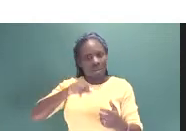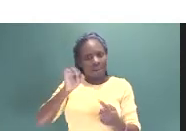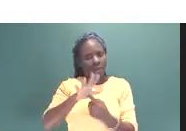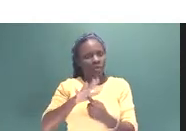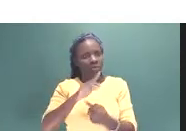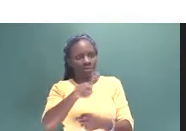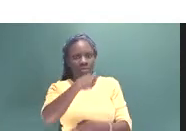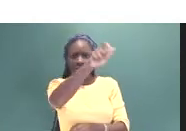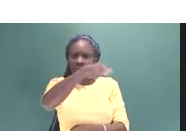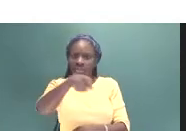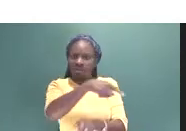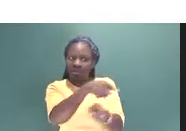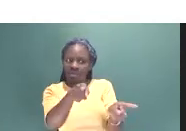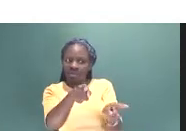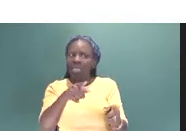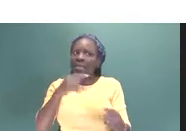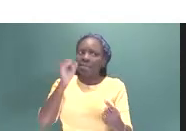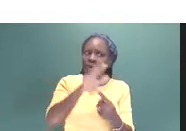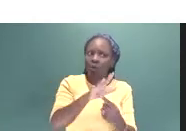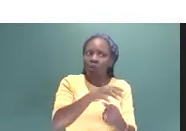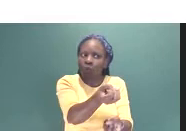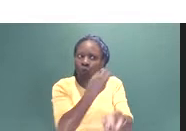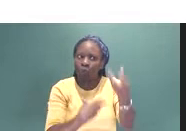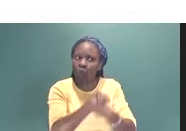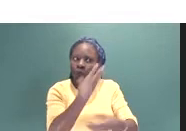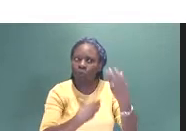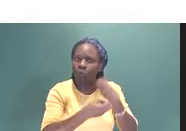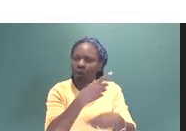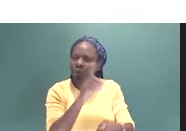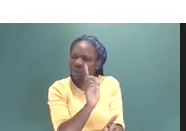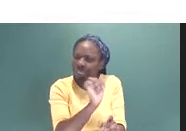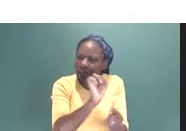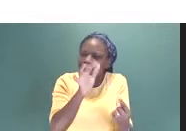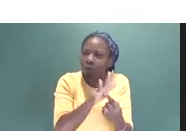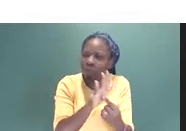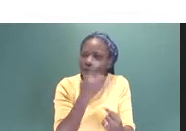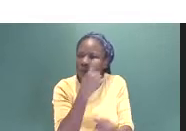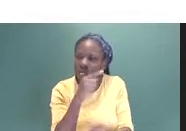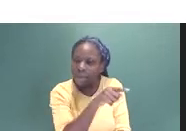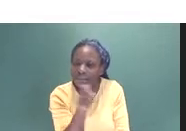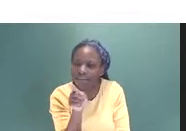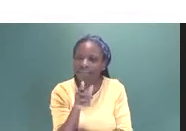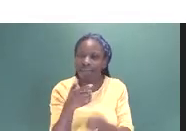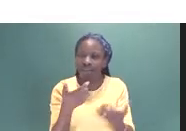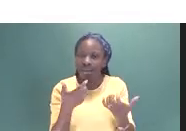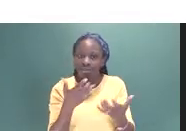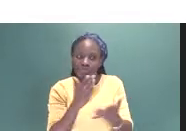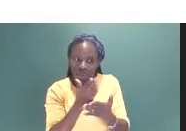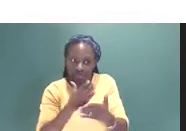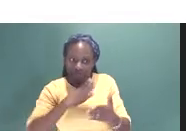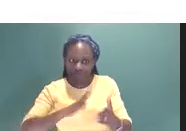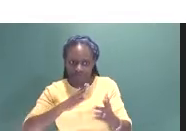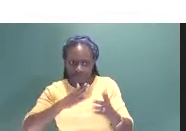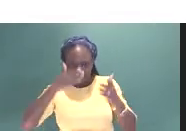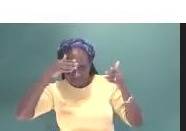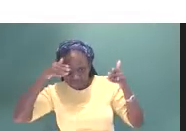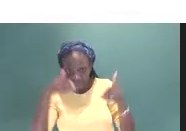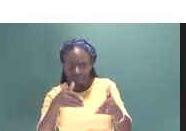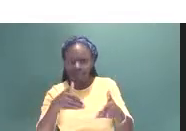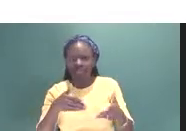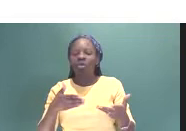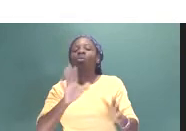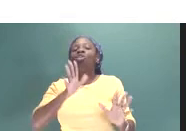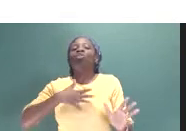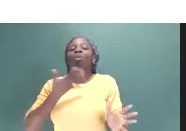chance to say what was important to them. So really emphasising, that instead of